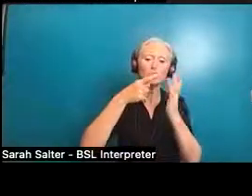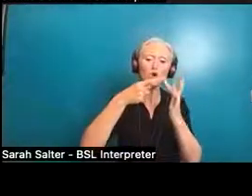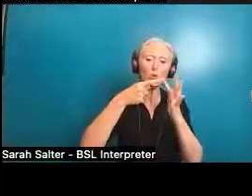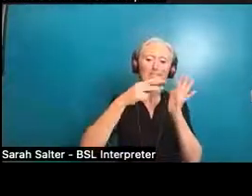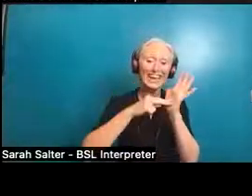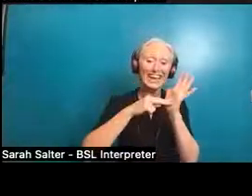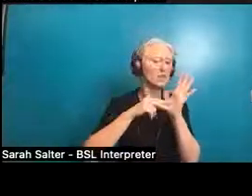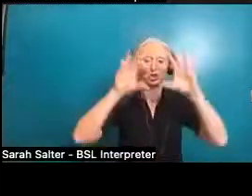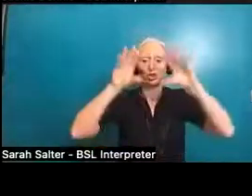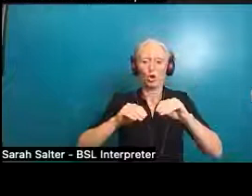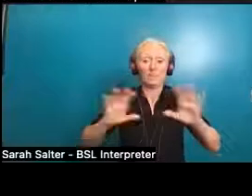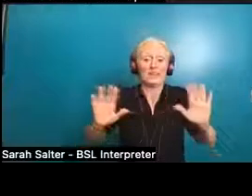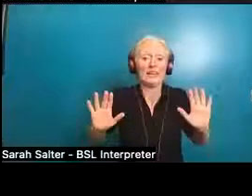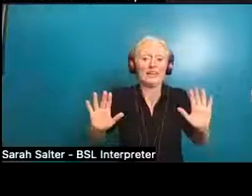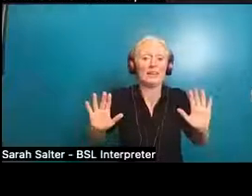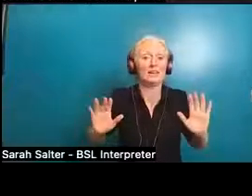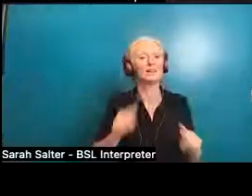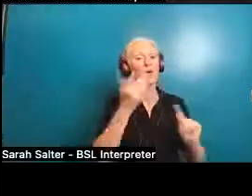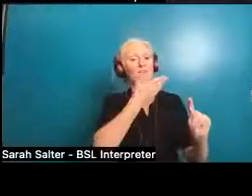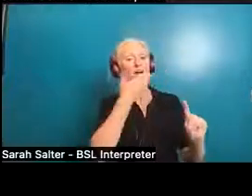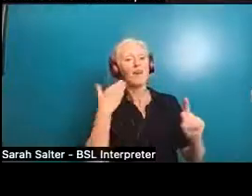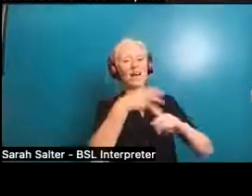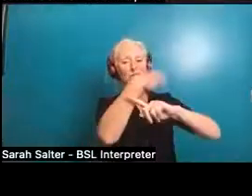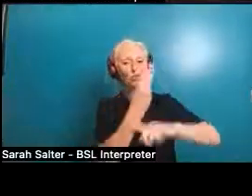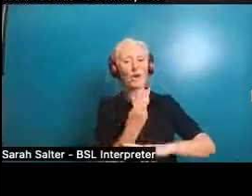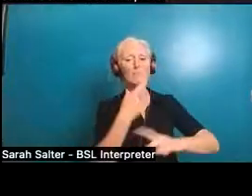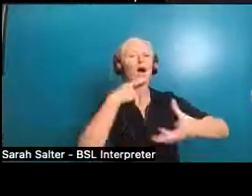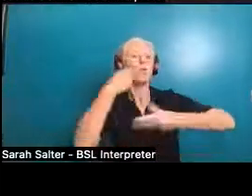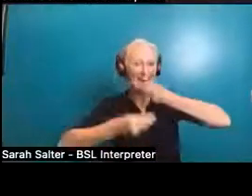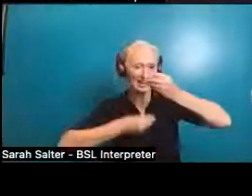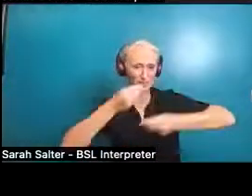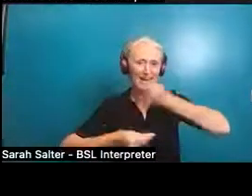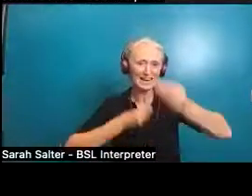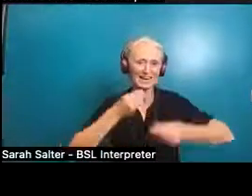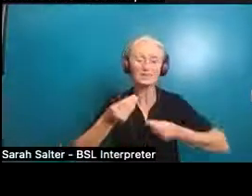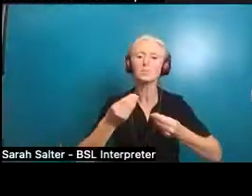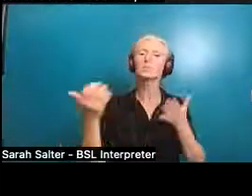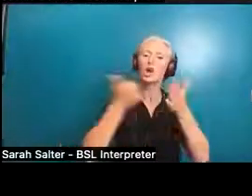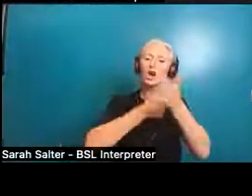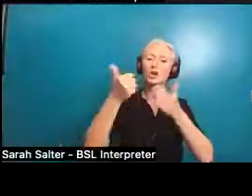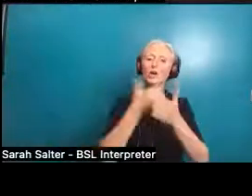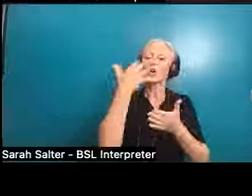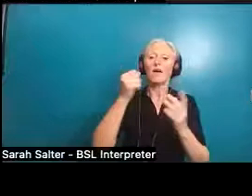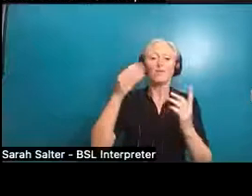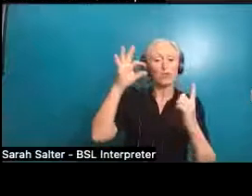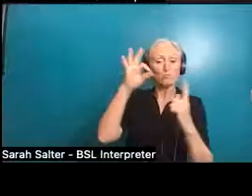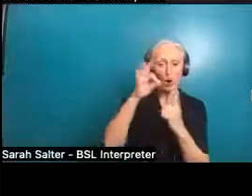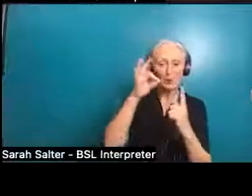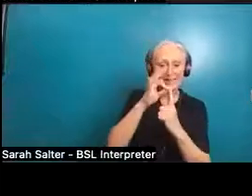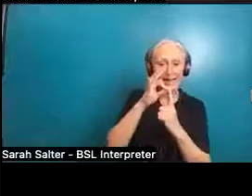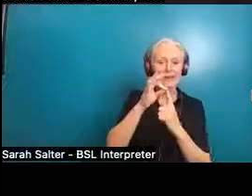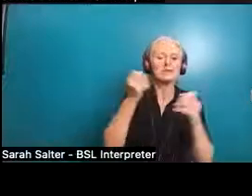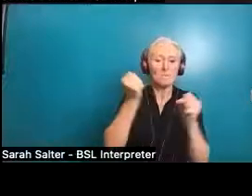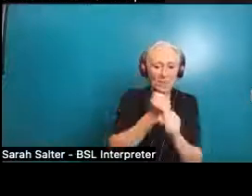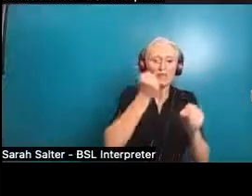schematic, but I'm just going to talk through this. So in a normal situation, you've got your protein making machinery and